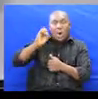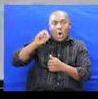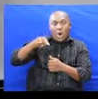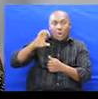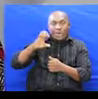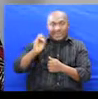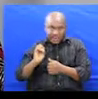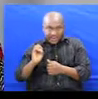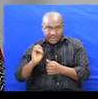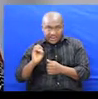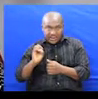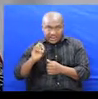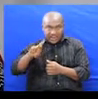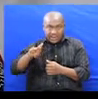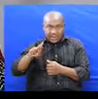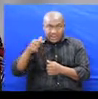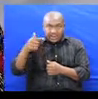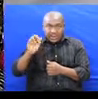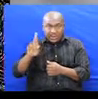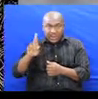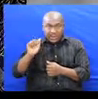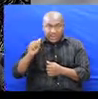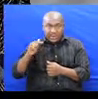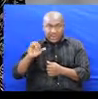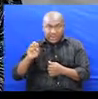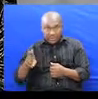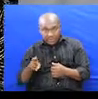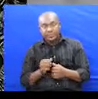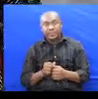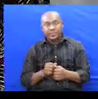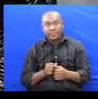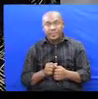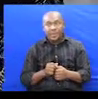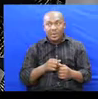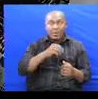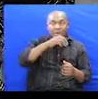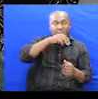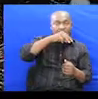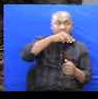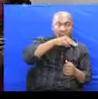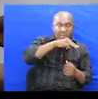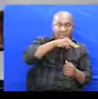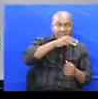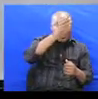Therefore, mass over volume, this is same as mass